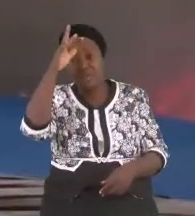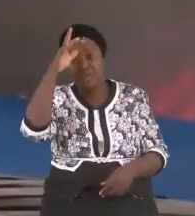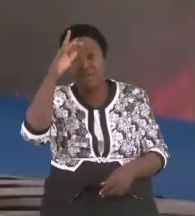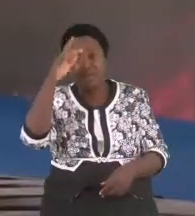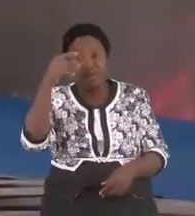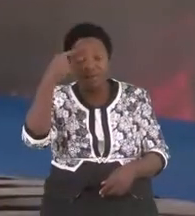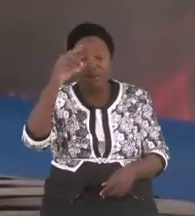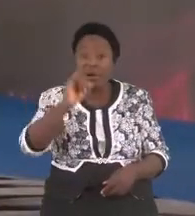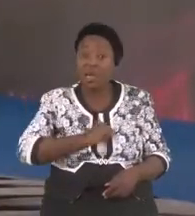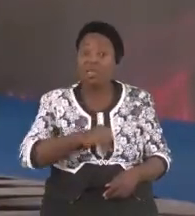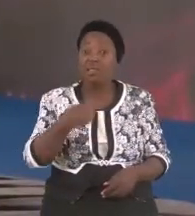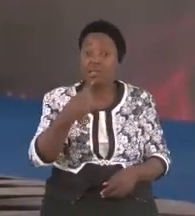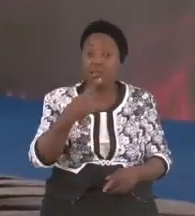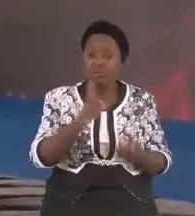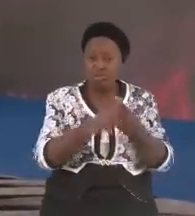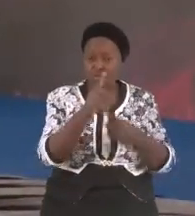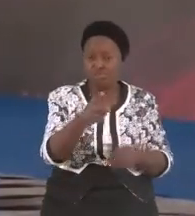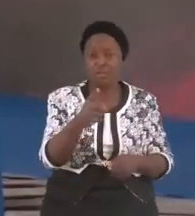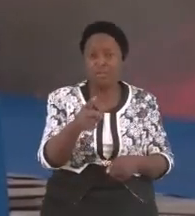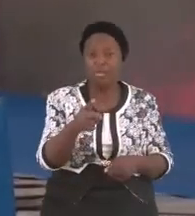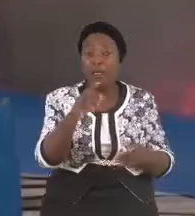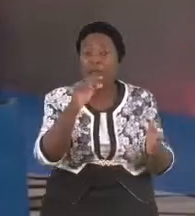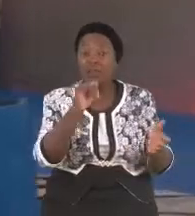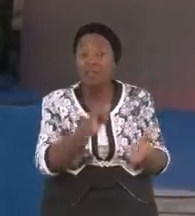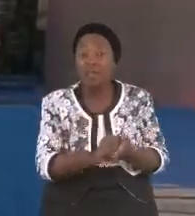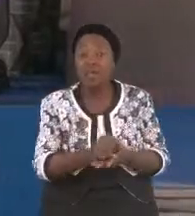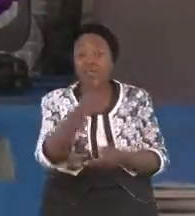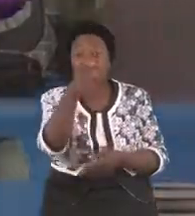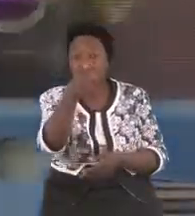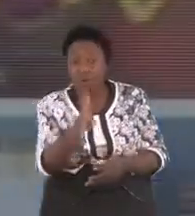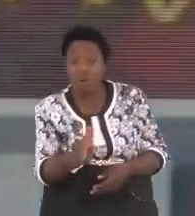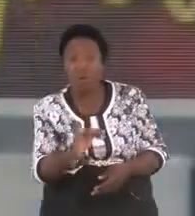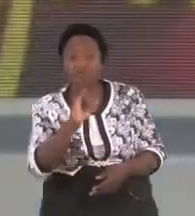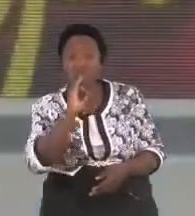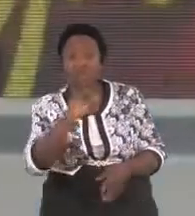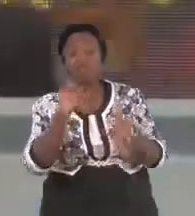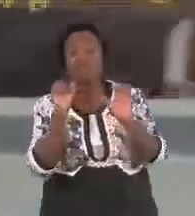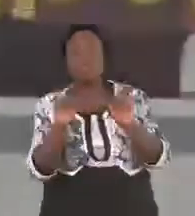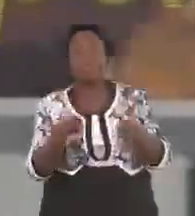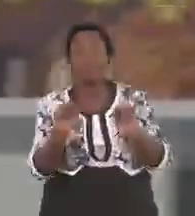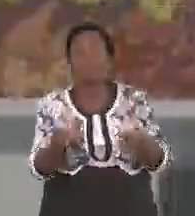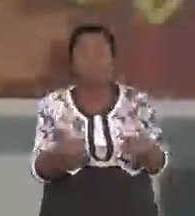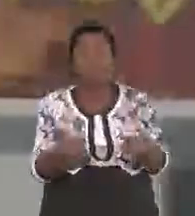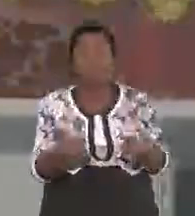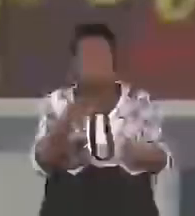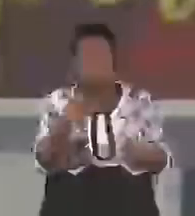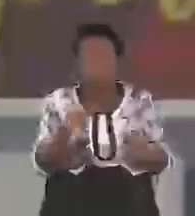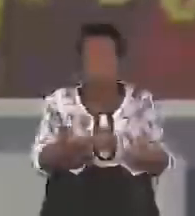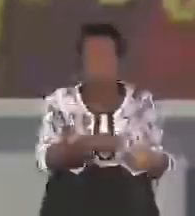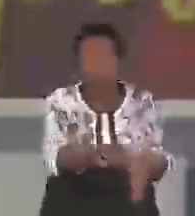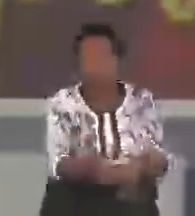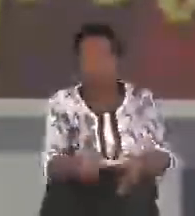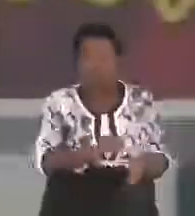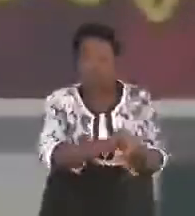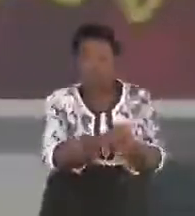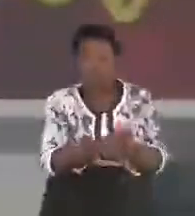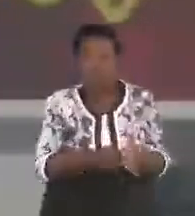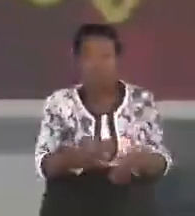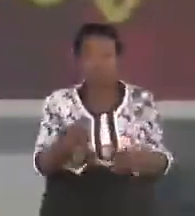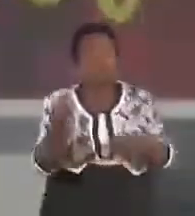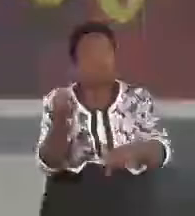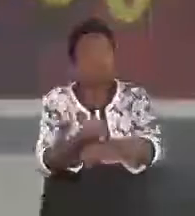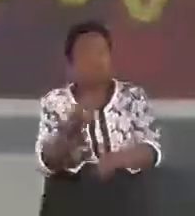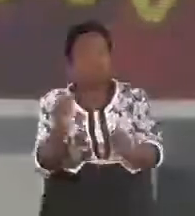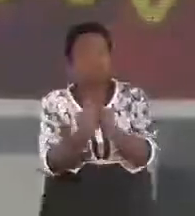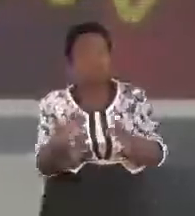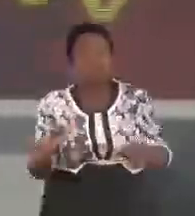say unto you that God is able of these stones to raise up